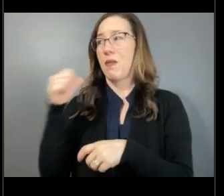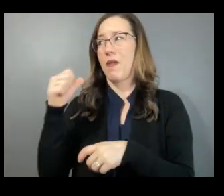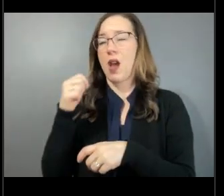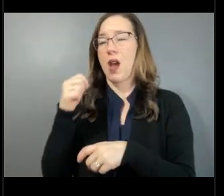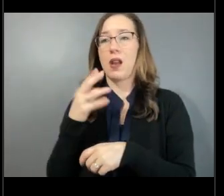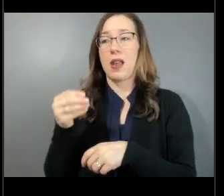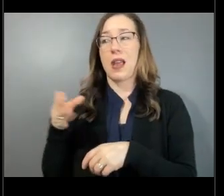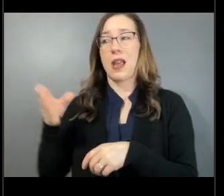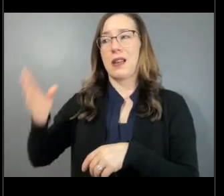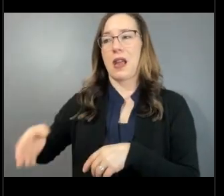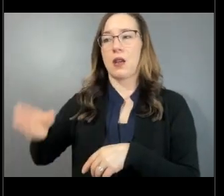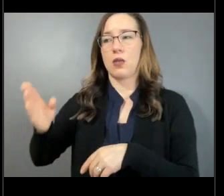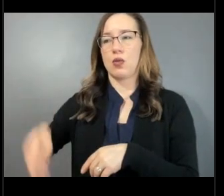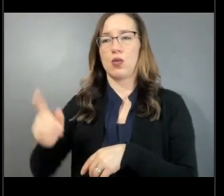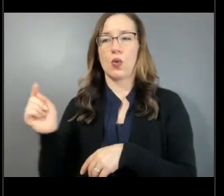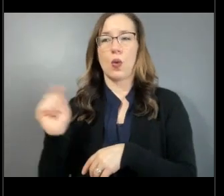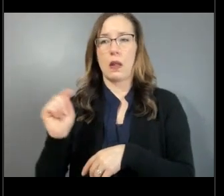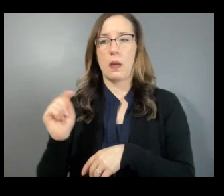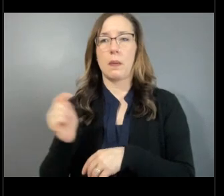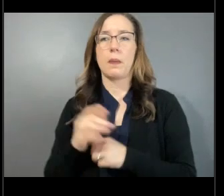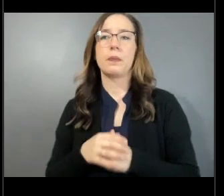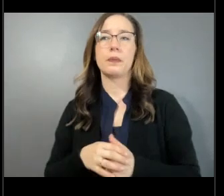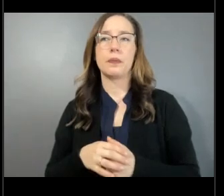and beside toilets.